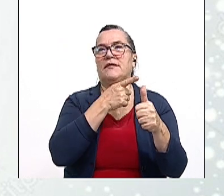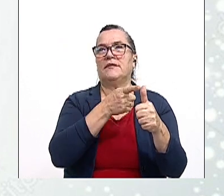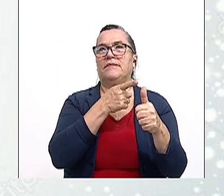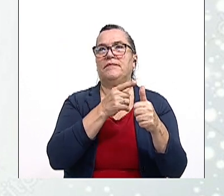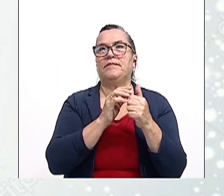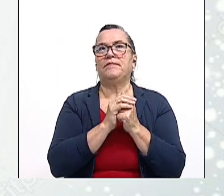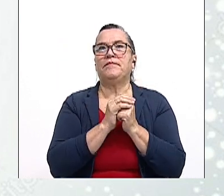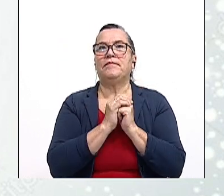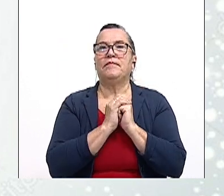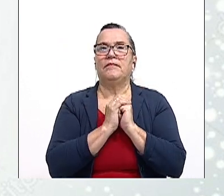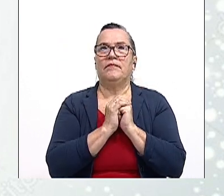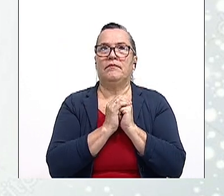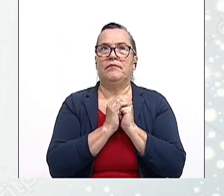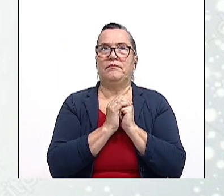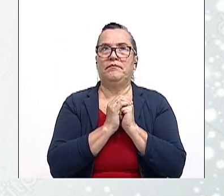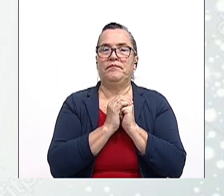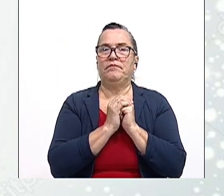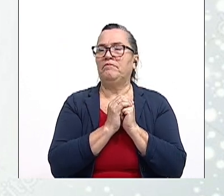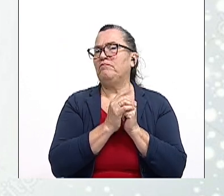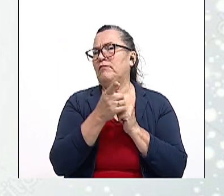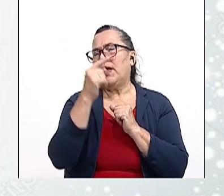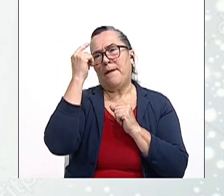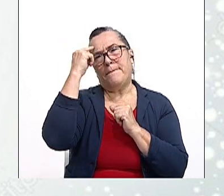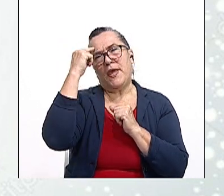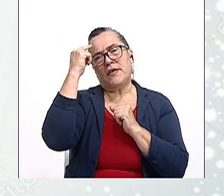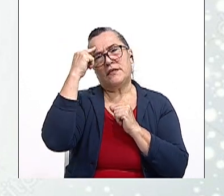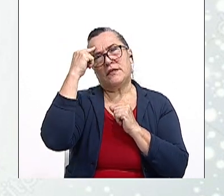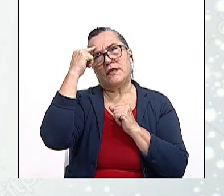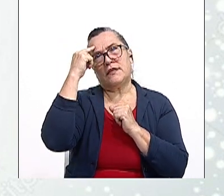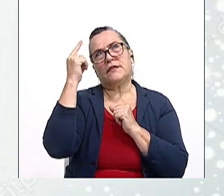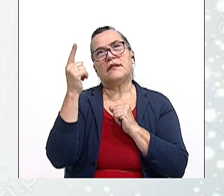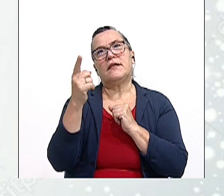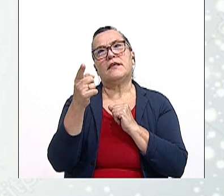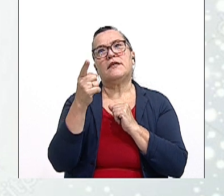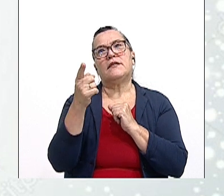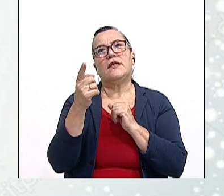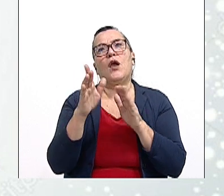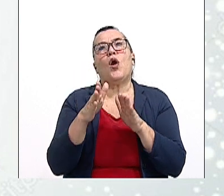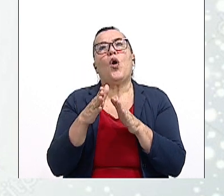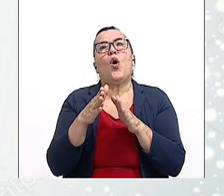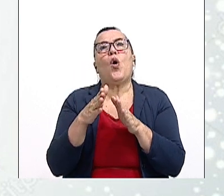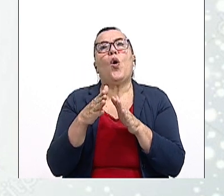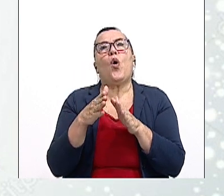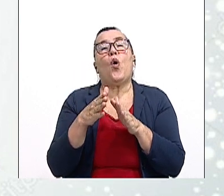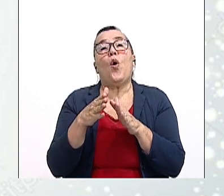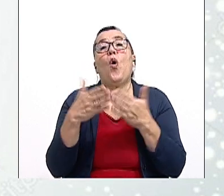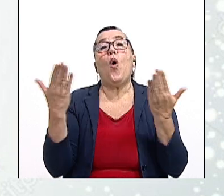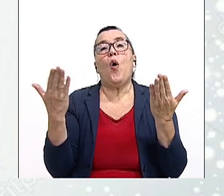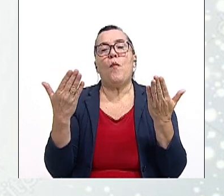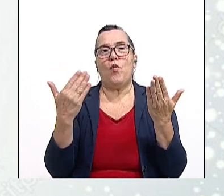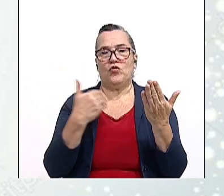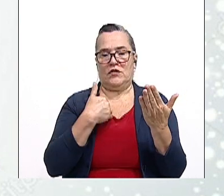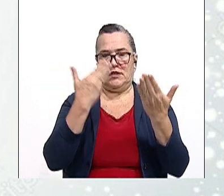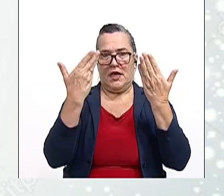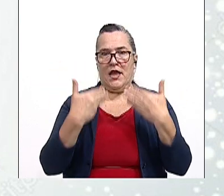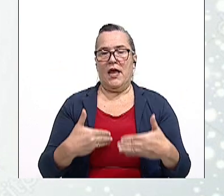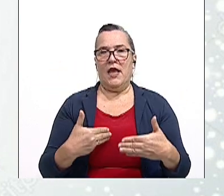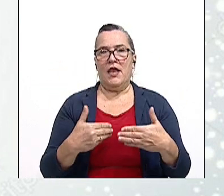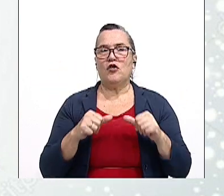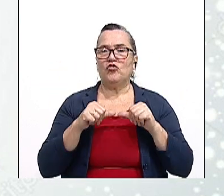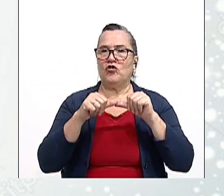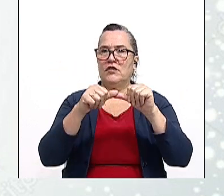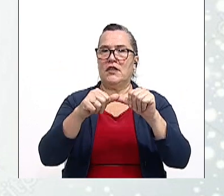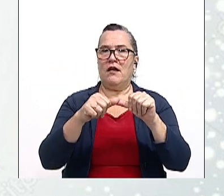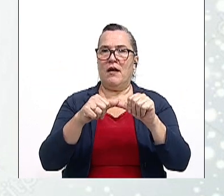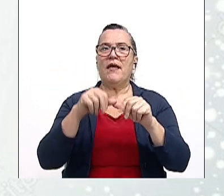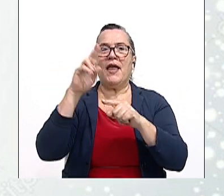that. What do you think about this one? What about this one? How to be sustainable during